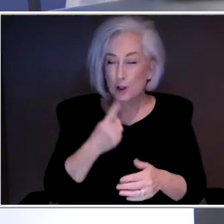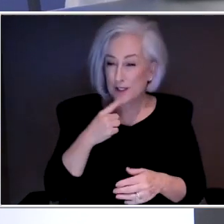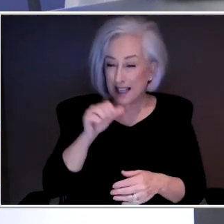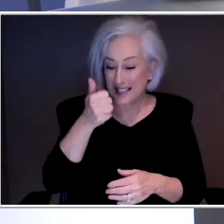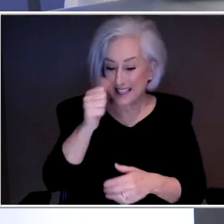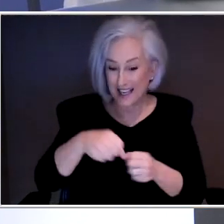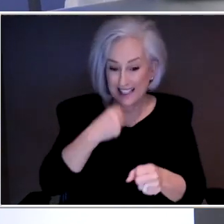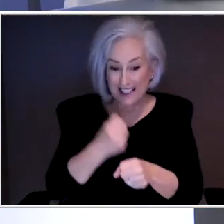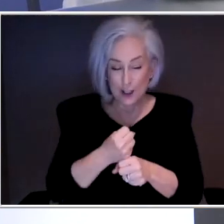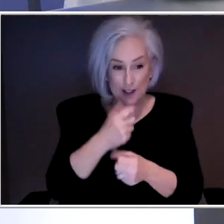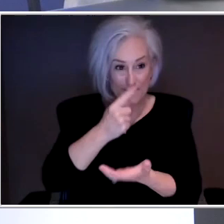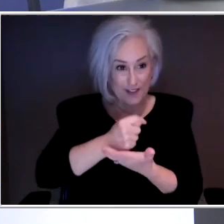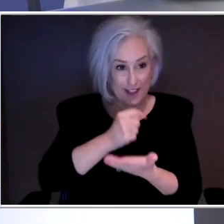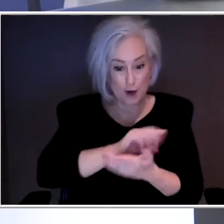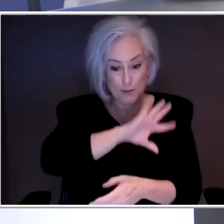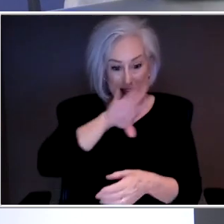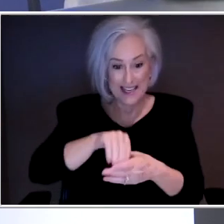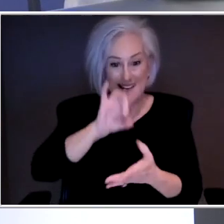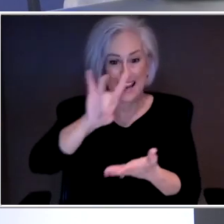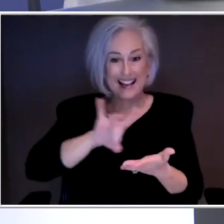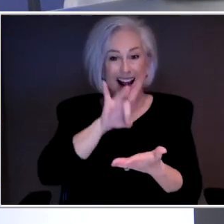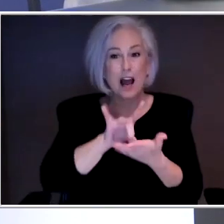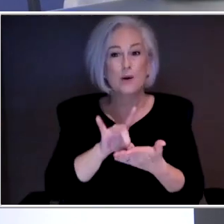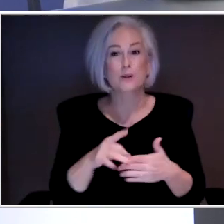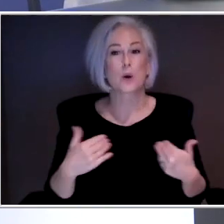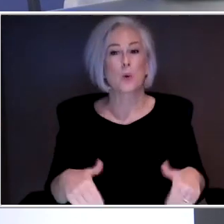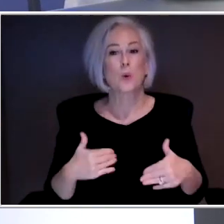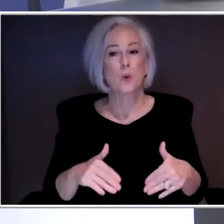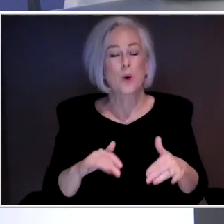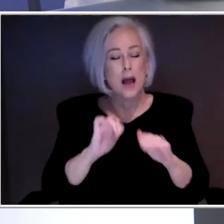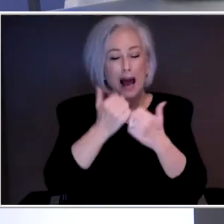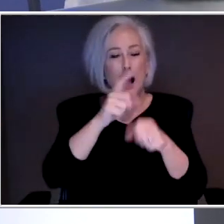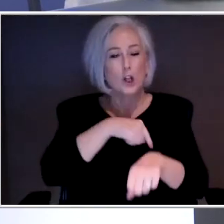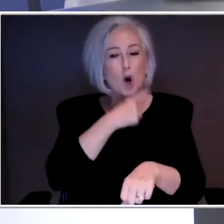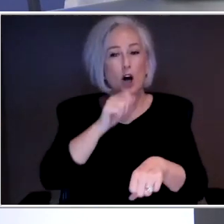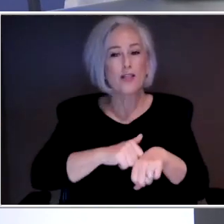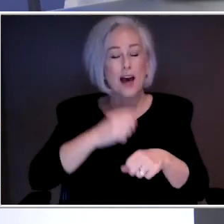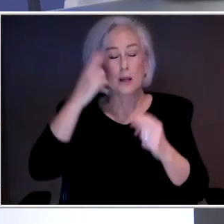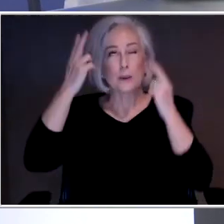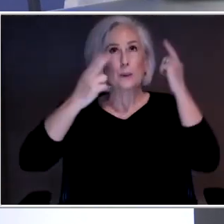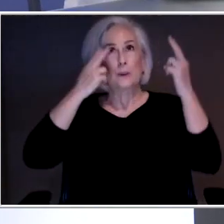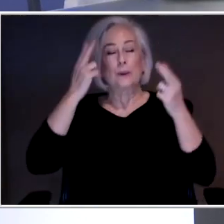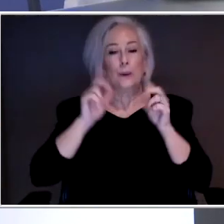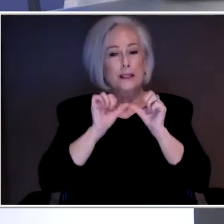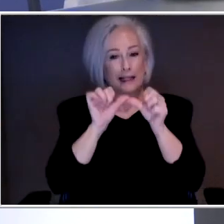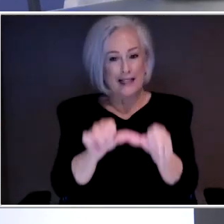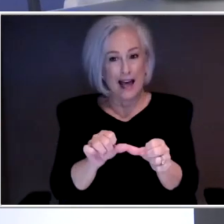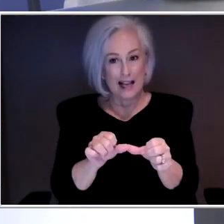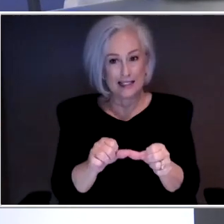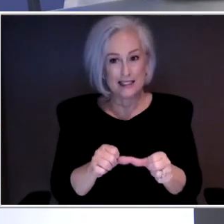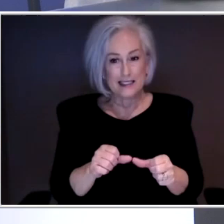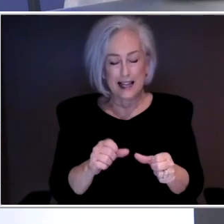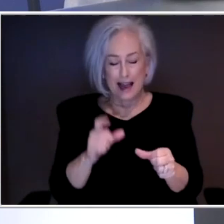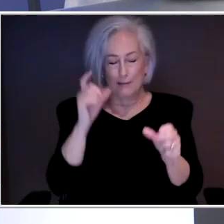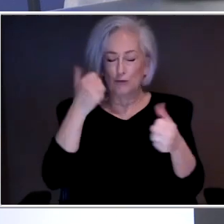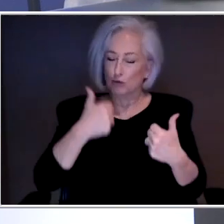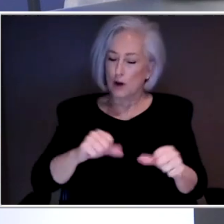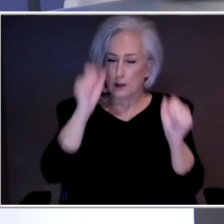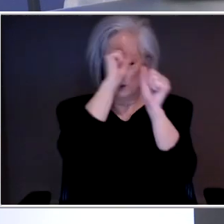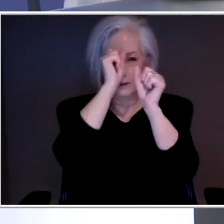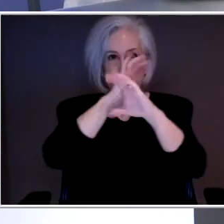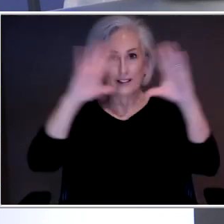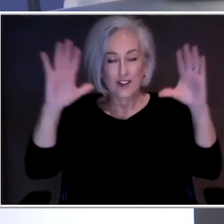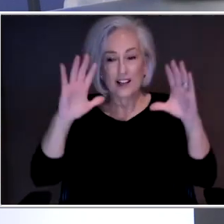therapy in 8 hours. So how long does the trip last? I'm trying to envision it in my mind. A patient takes the ketamine.